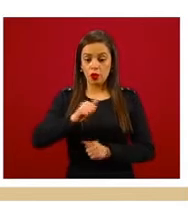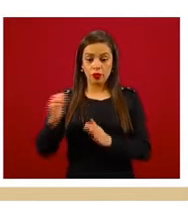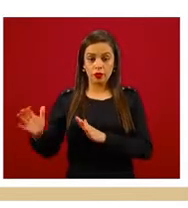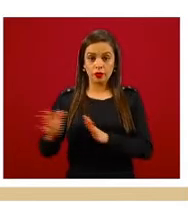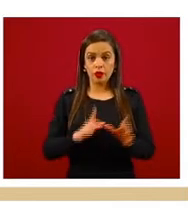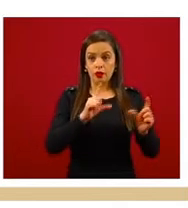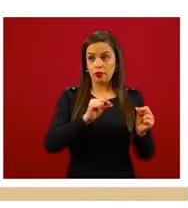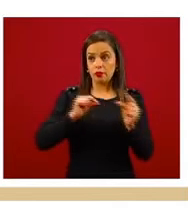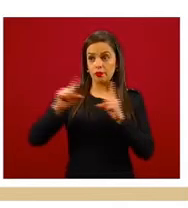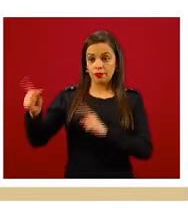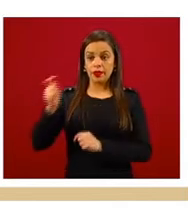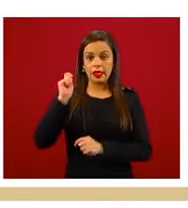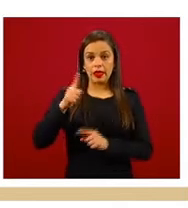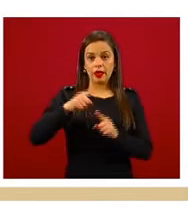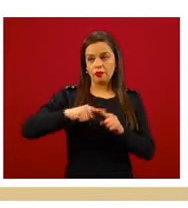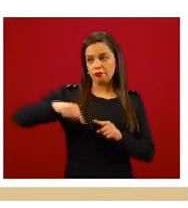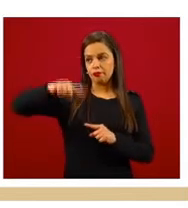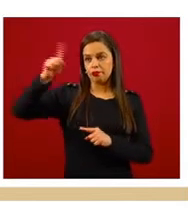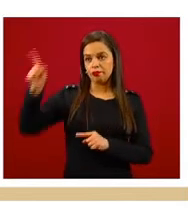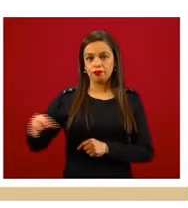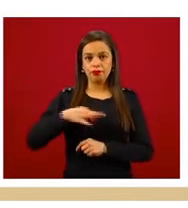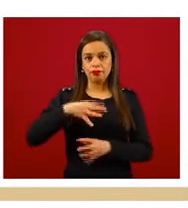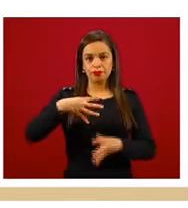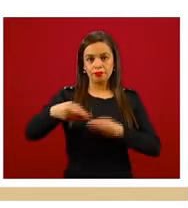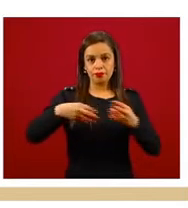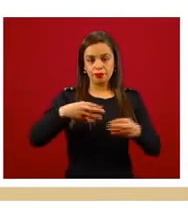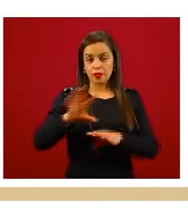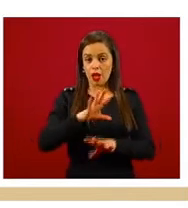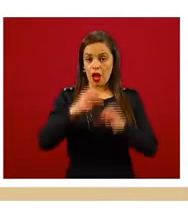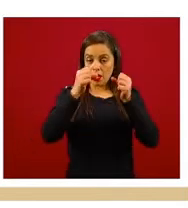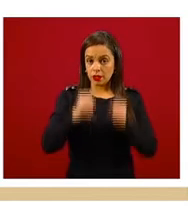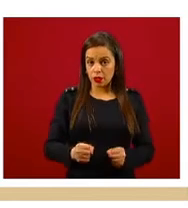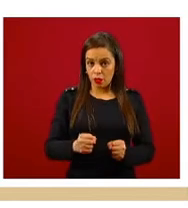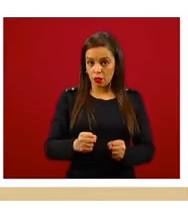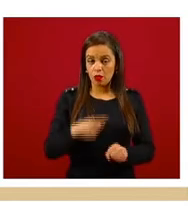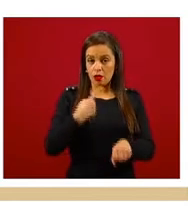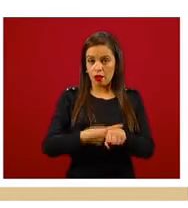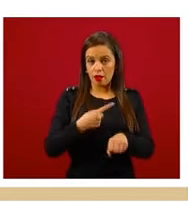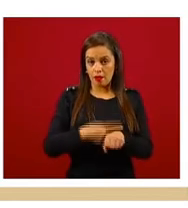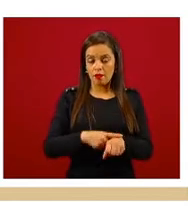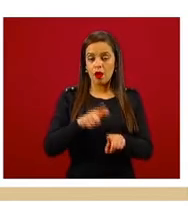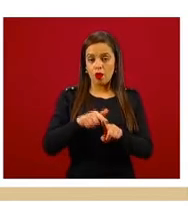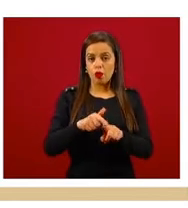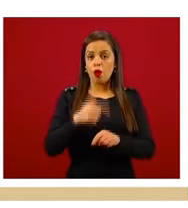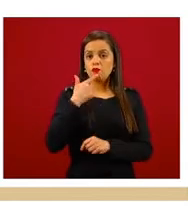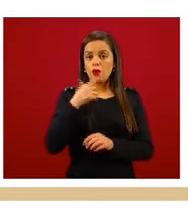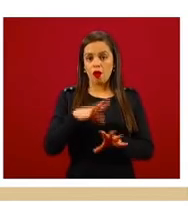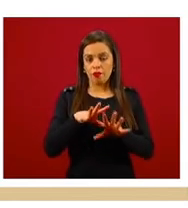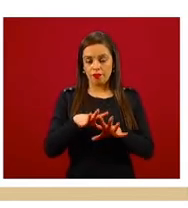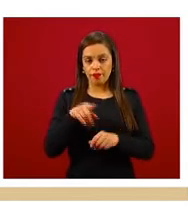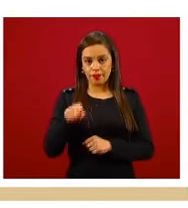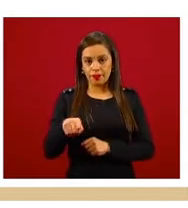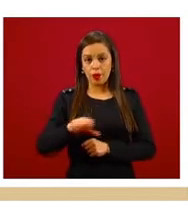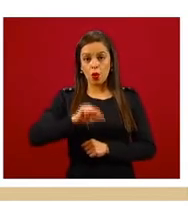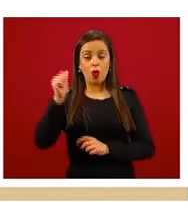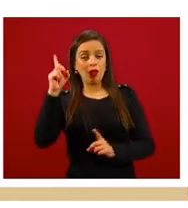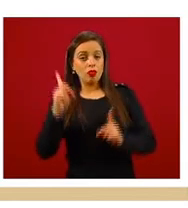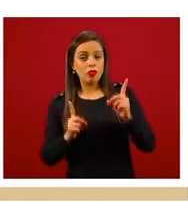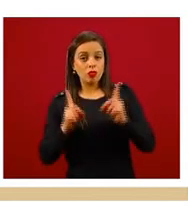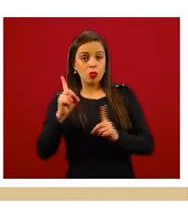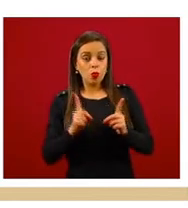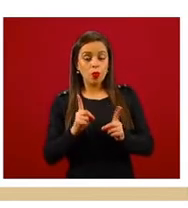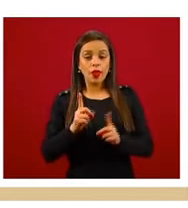chart. On the next chart, you can see the pandemic curve. The red one and the yellow